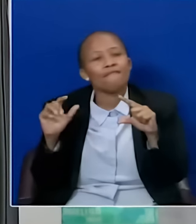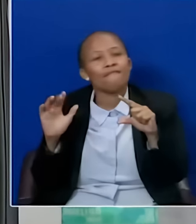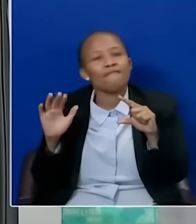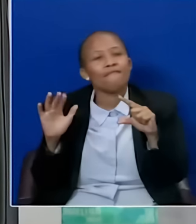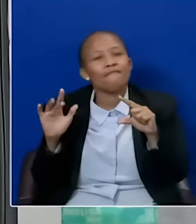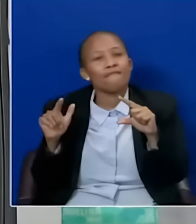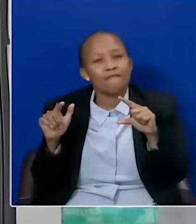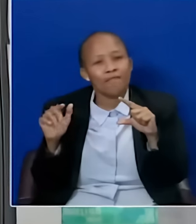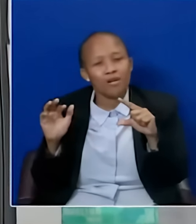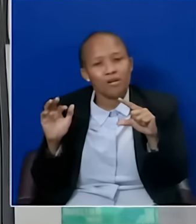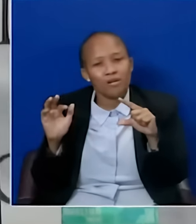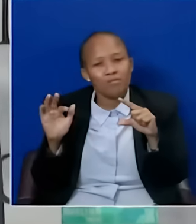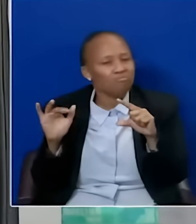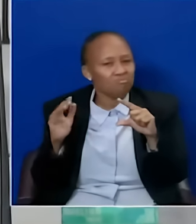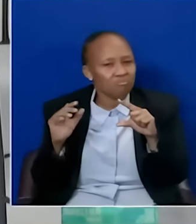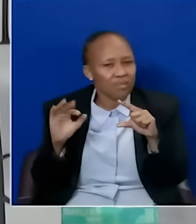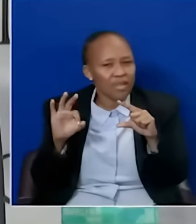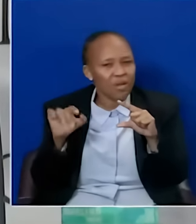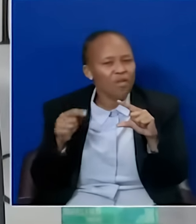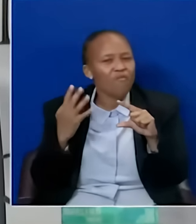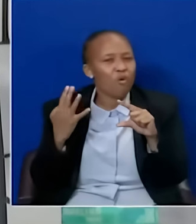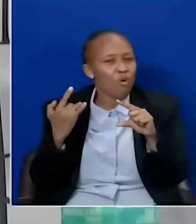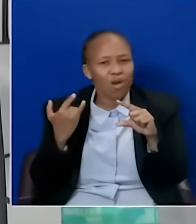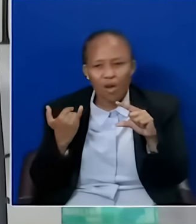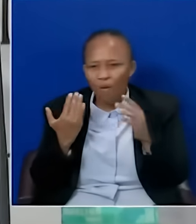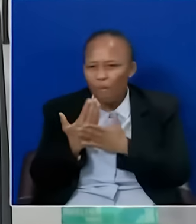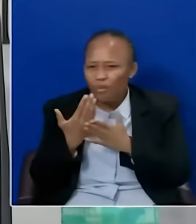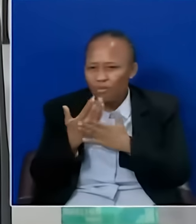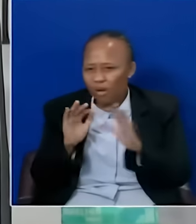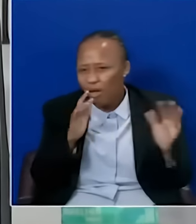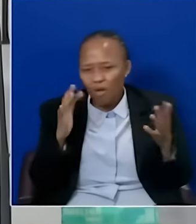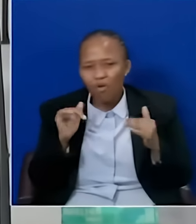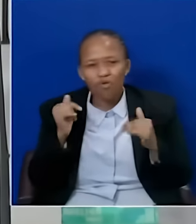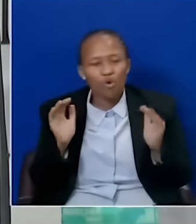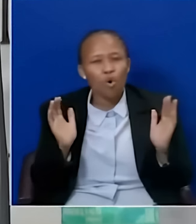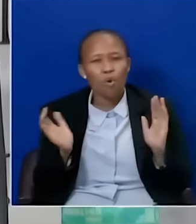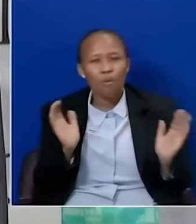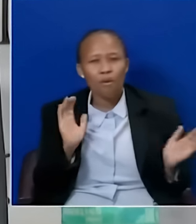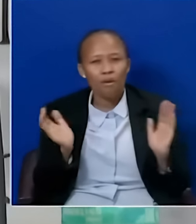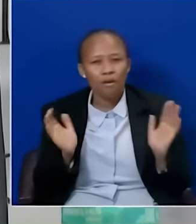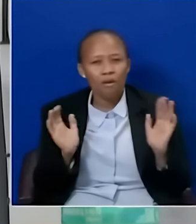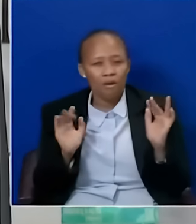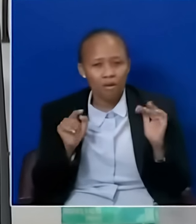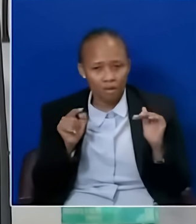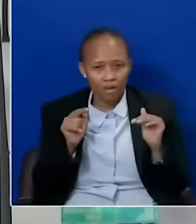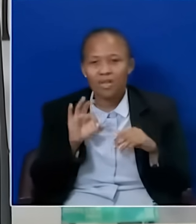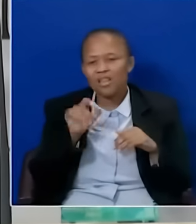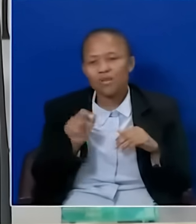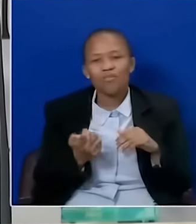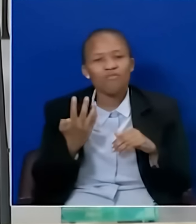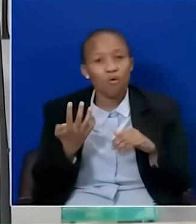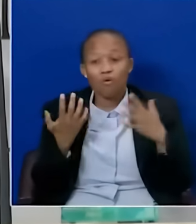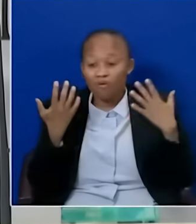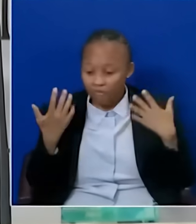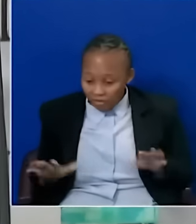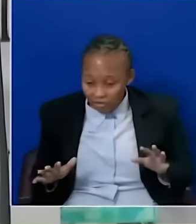possible is that you compare these exhibits in 3.4 and you made findings in